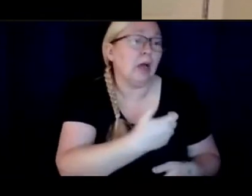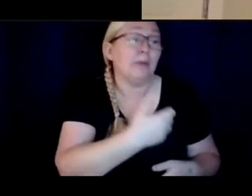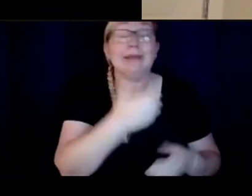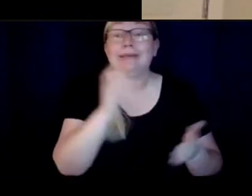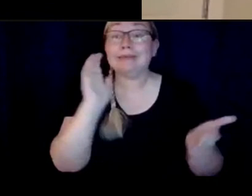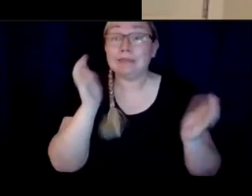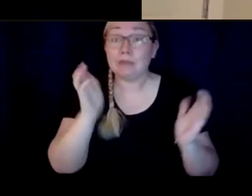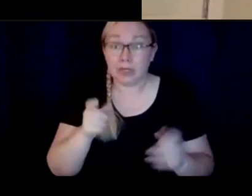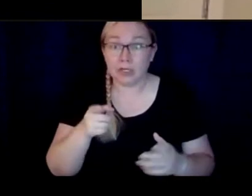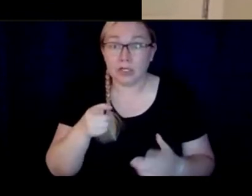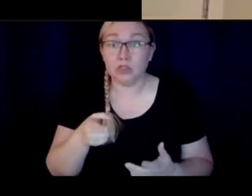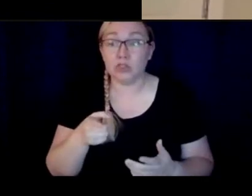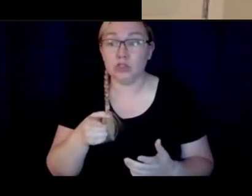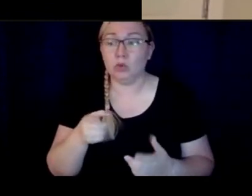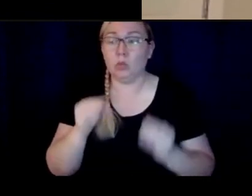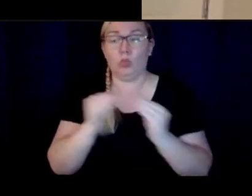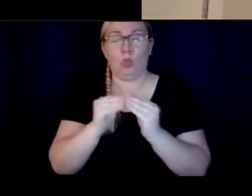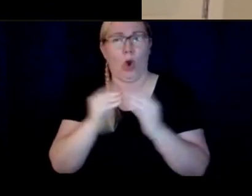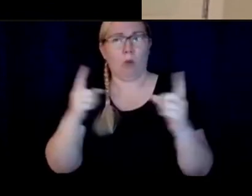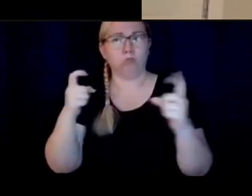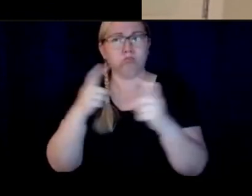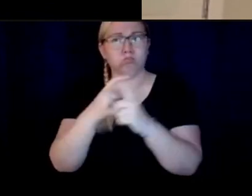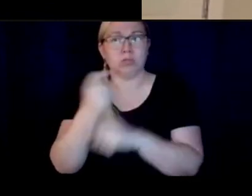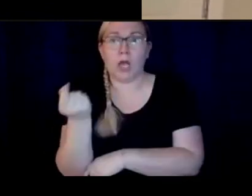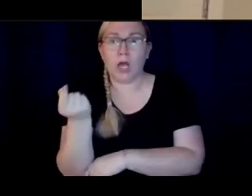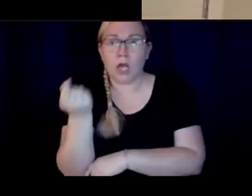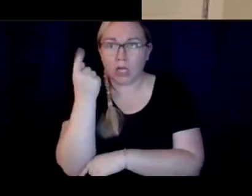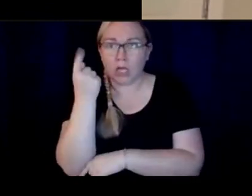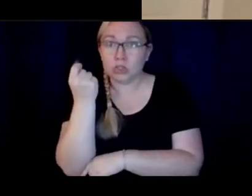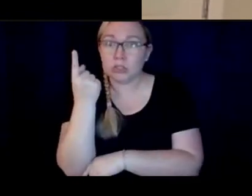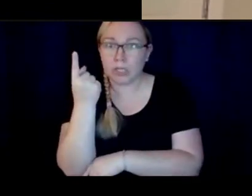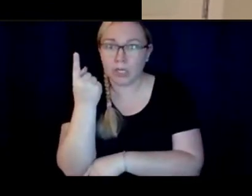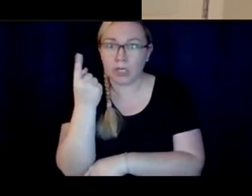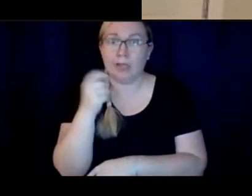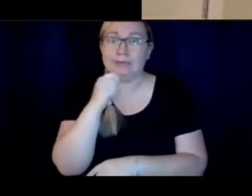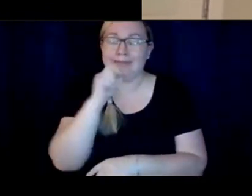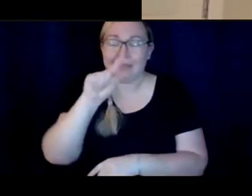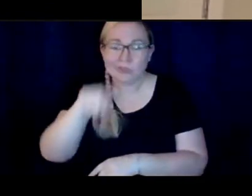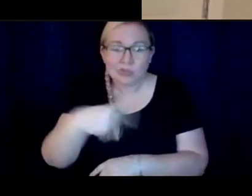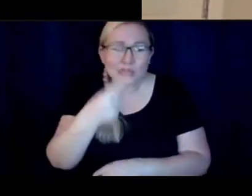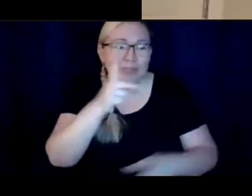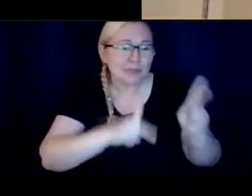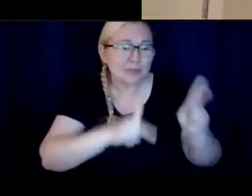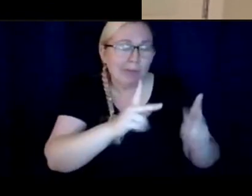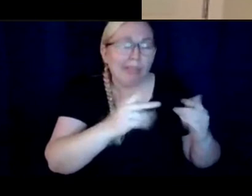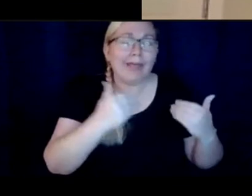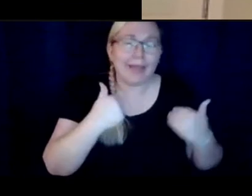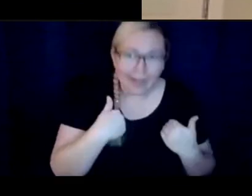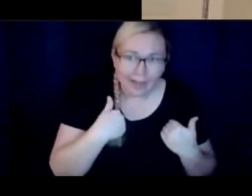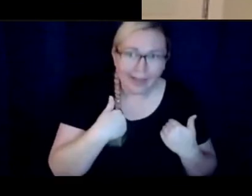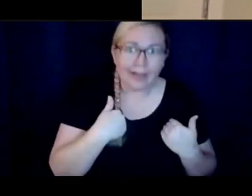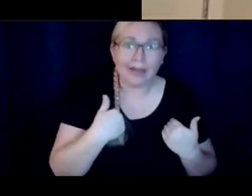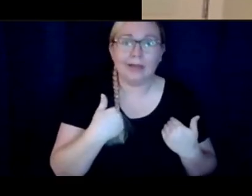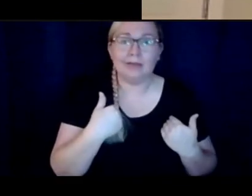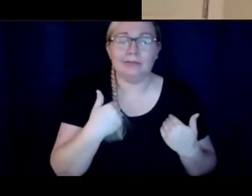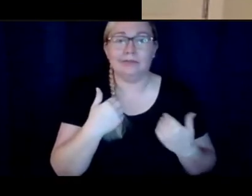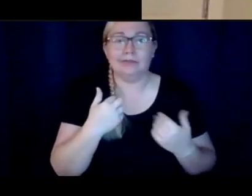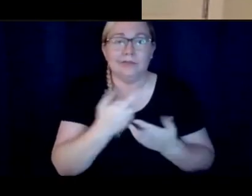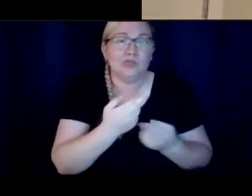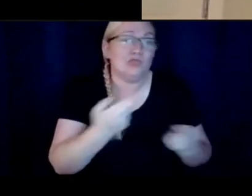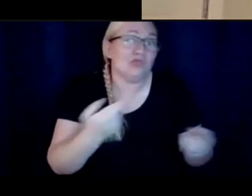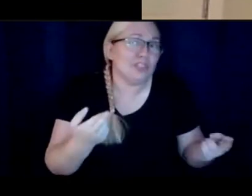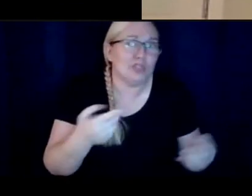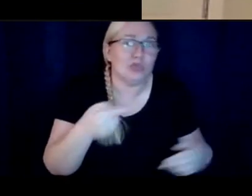more dynamic understanding. Yeah, it's not just about people who have the resources, right?